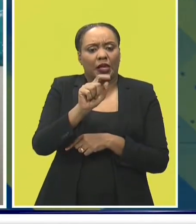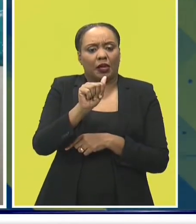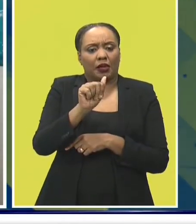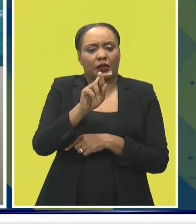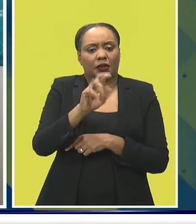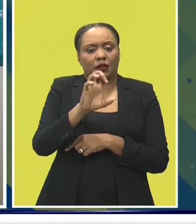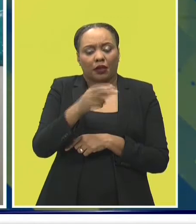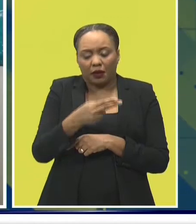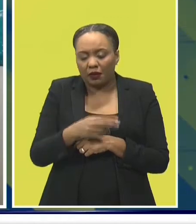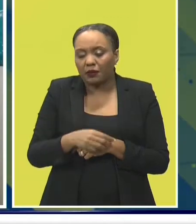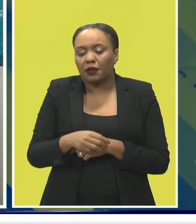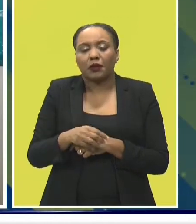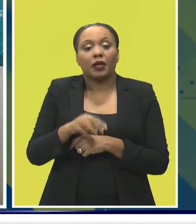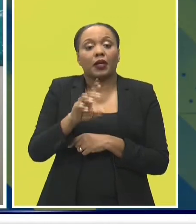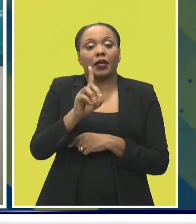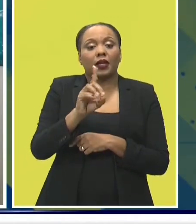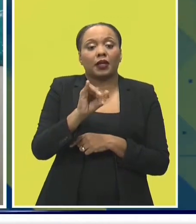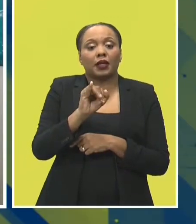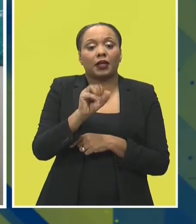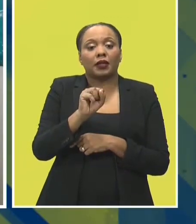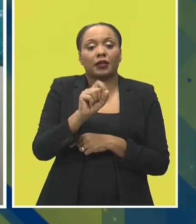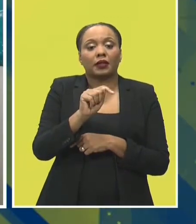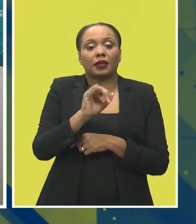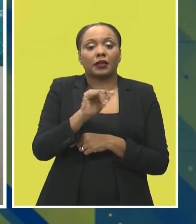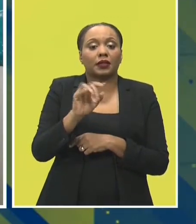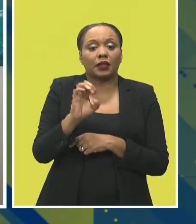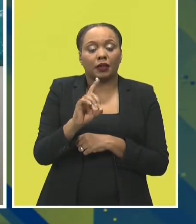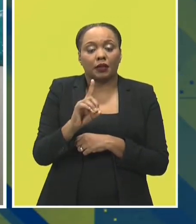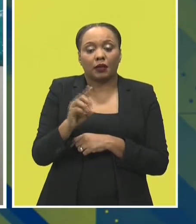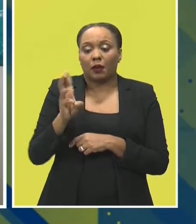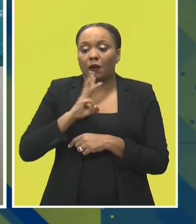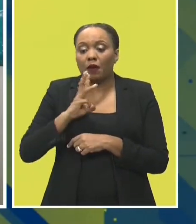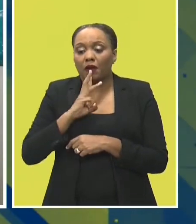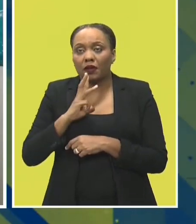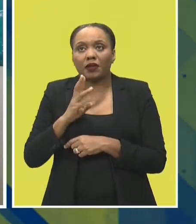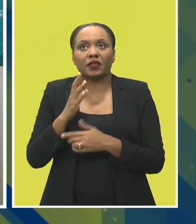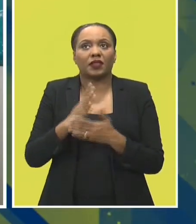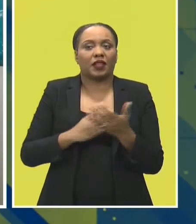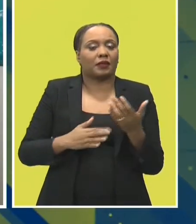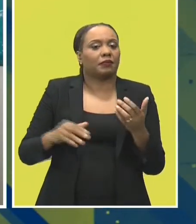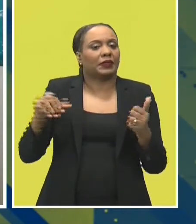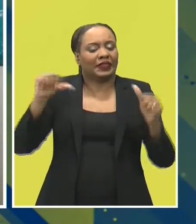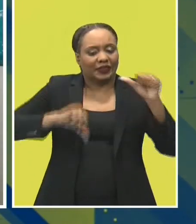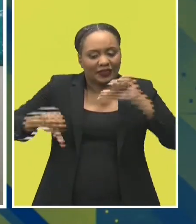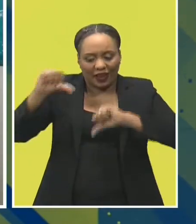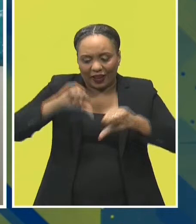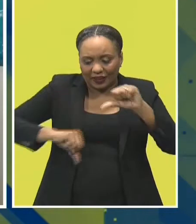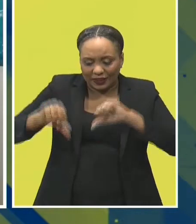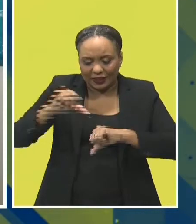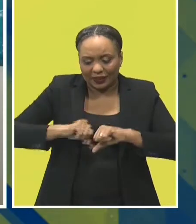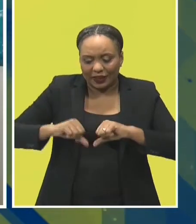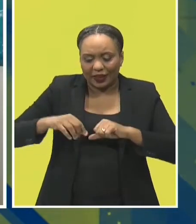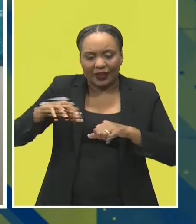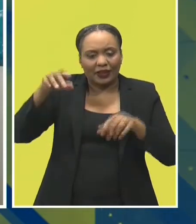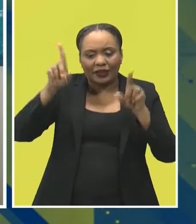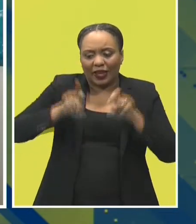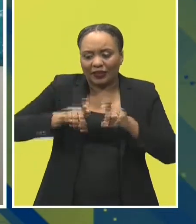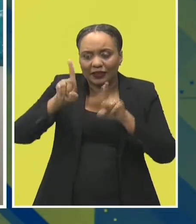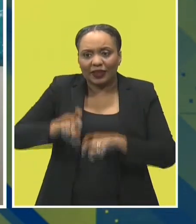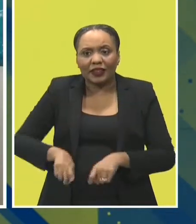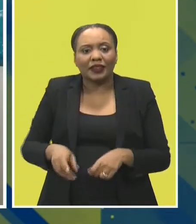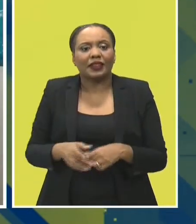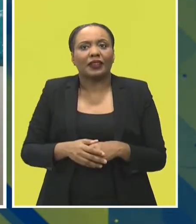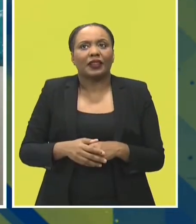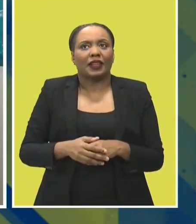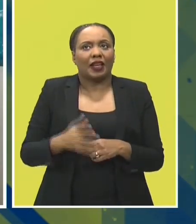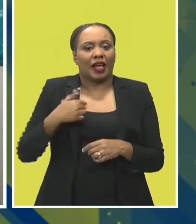distilled water. There's some good chemistry and science stuff, which I won't review at this point in time. And then I created my